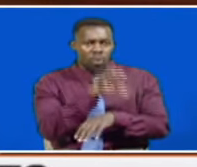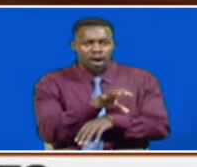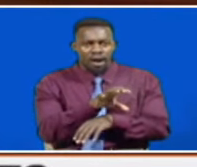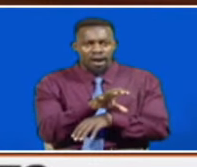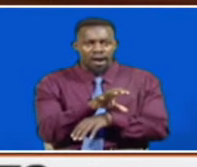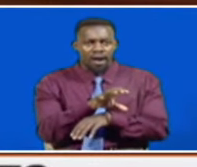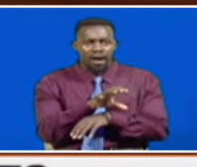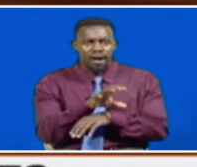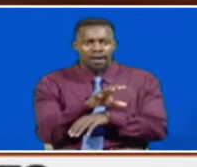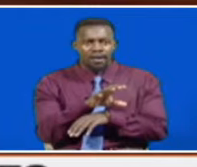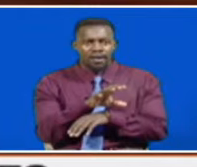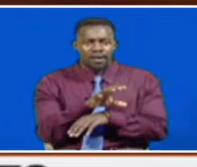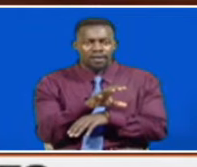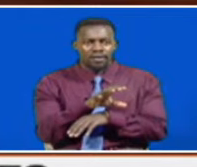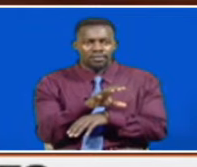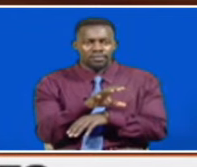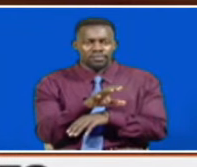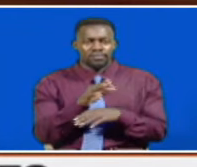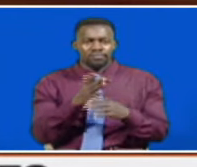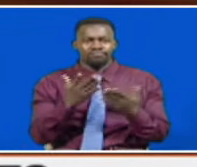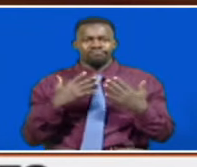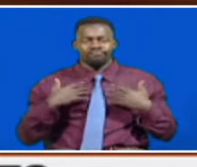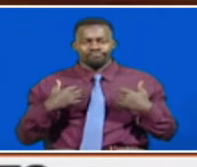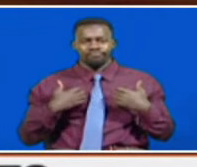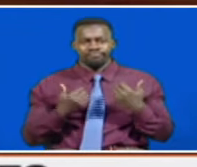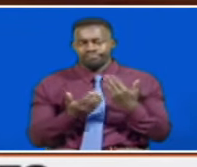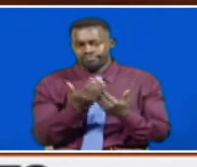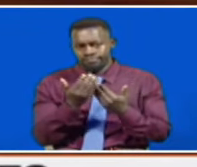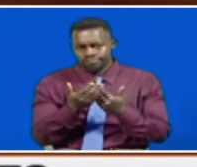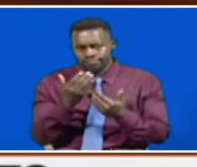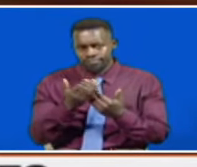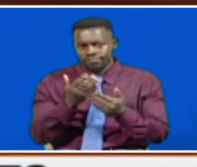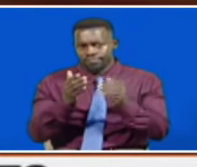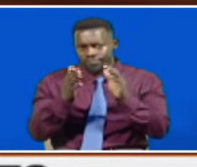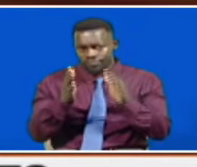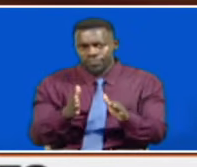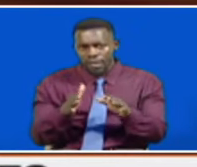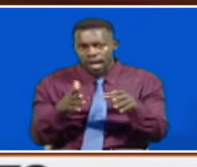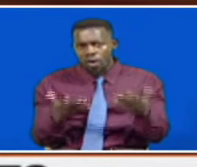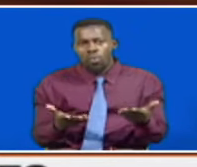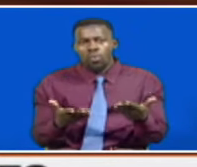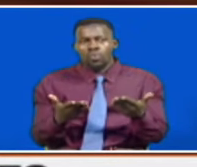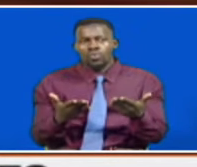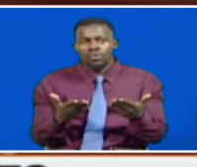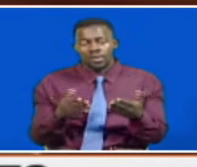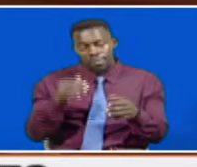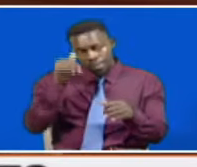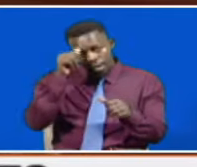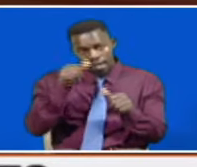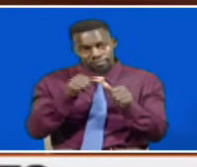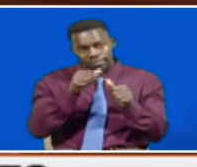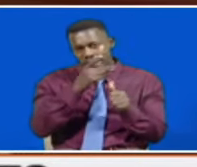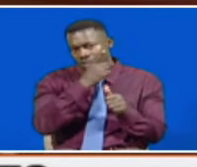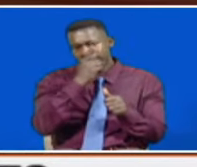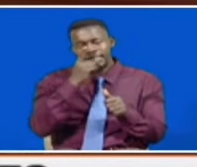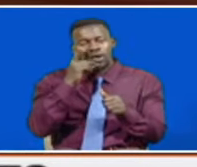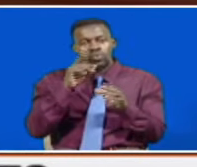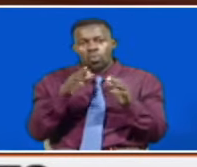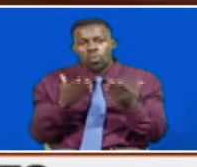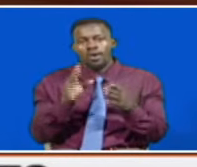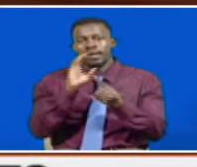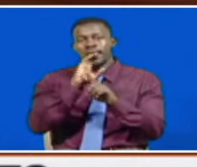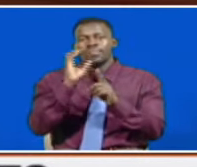the struggles they go through every time, the struggles brought about by the problems of climate